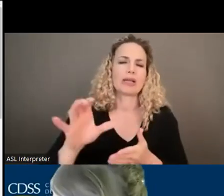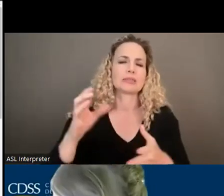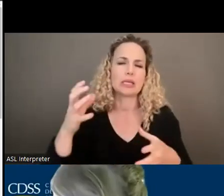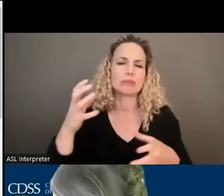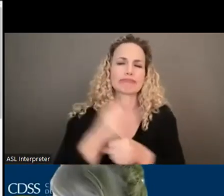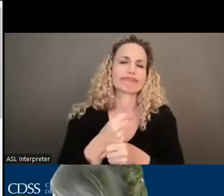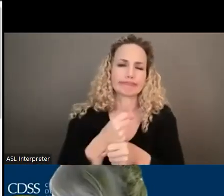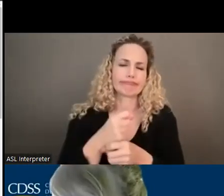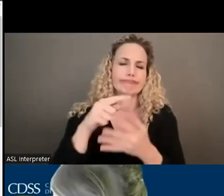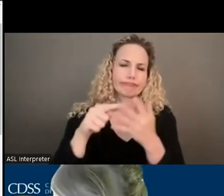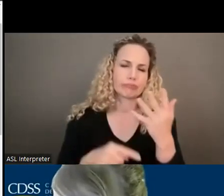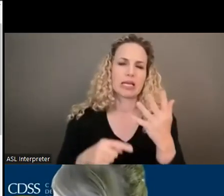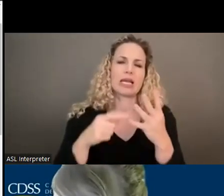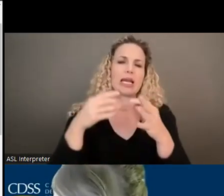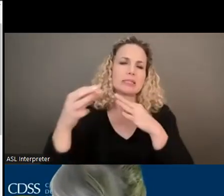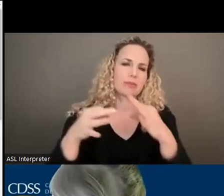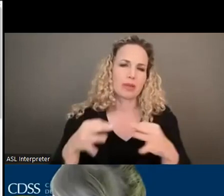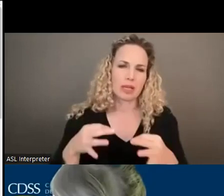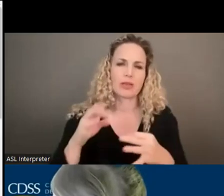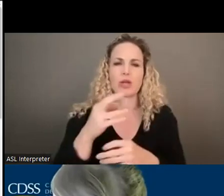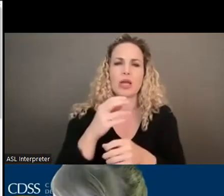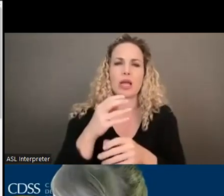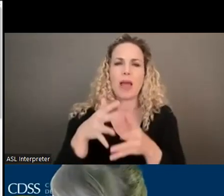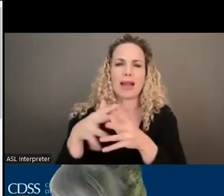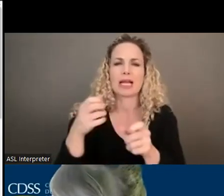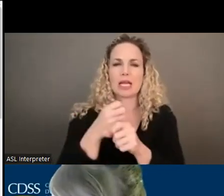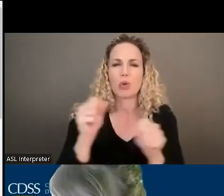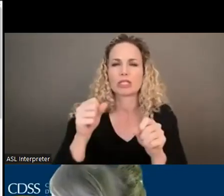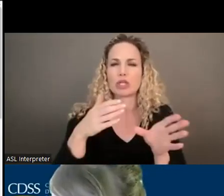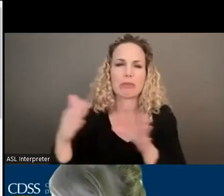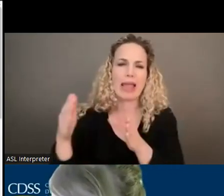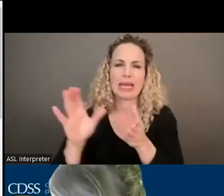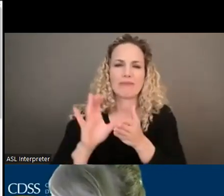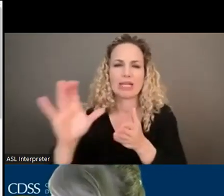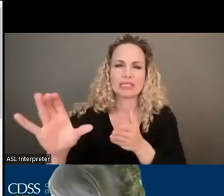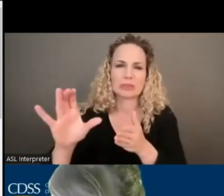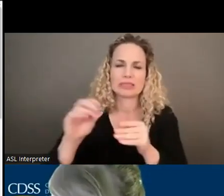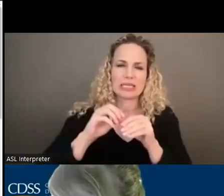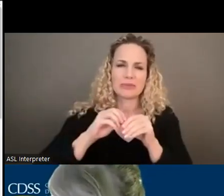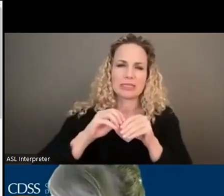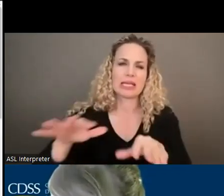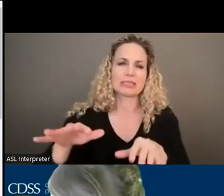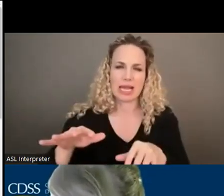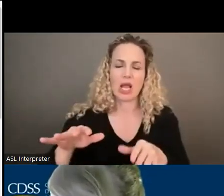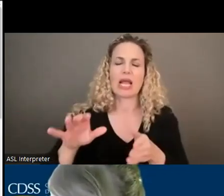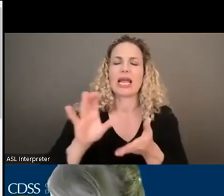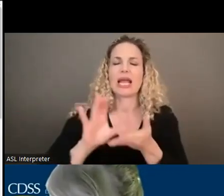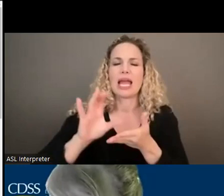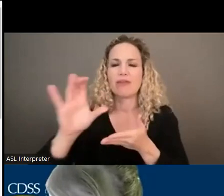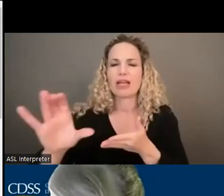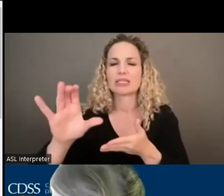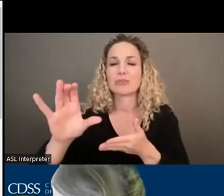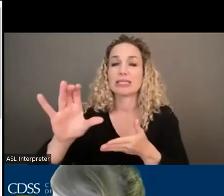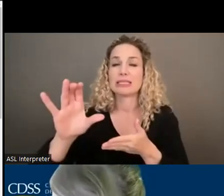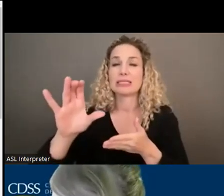all of the American Rescue Plan Act investments that have gone out. And the investments highlighted in green